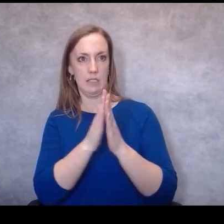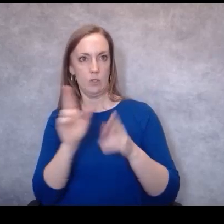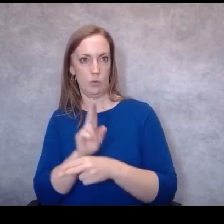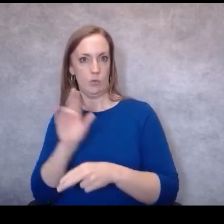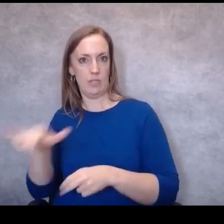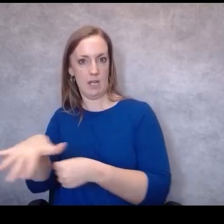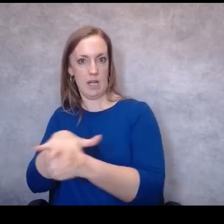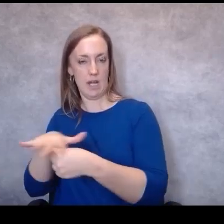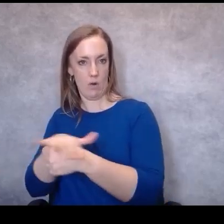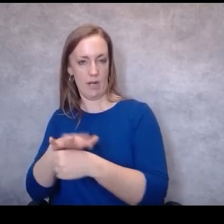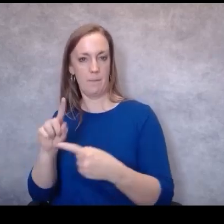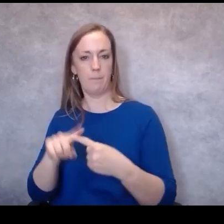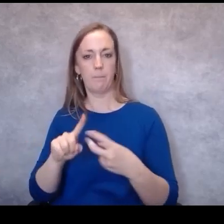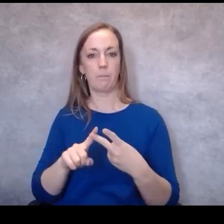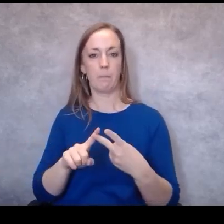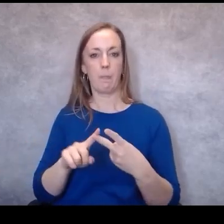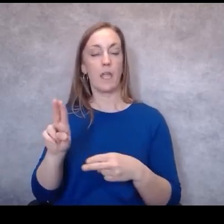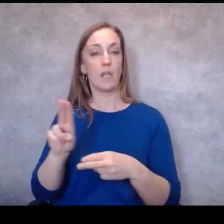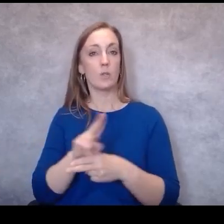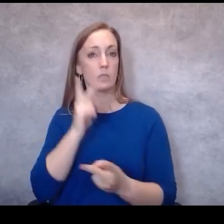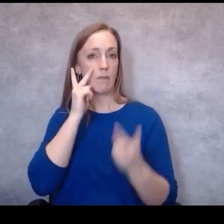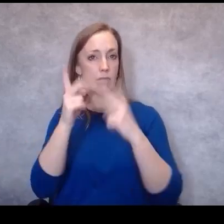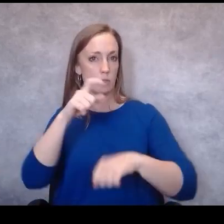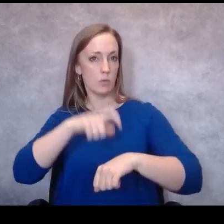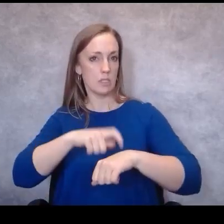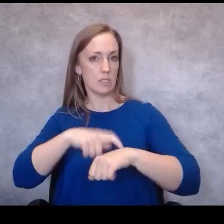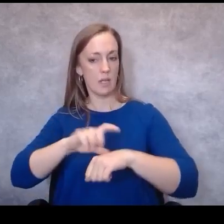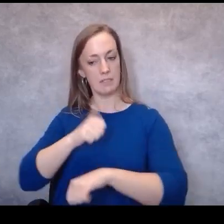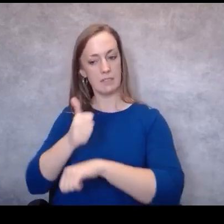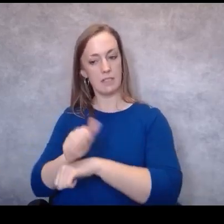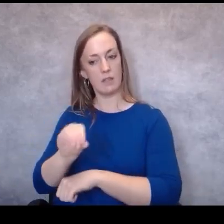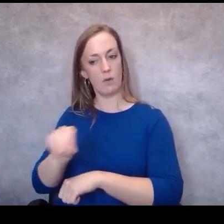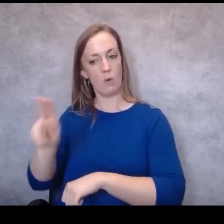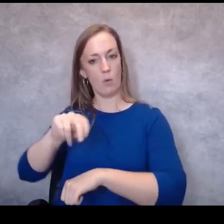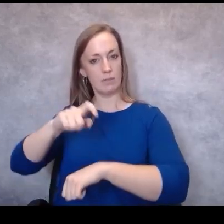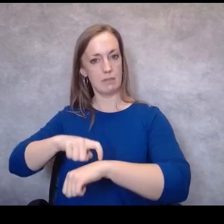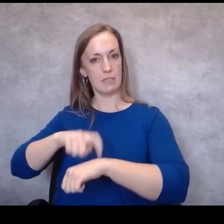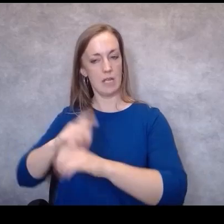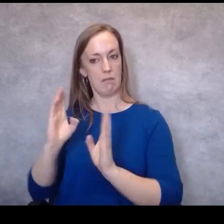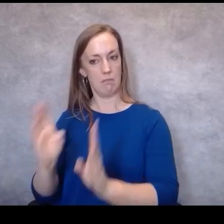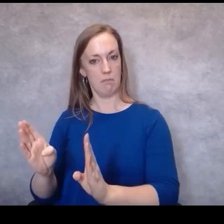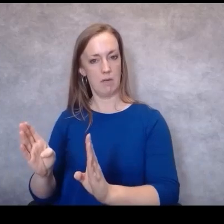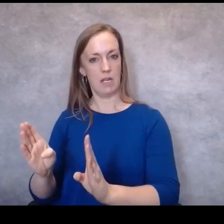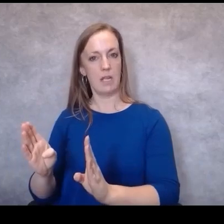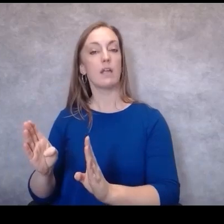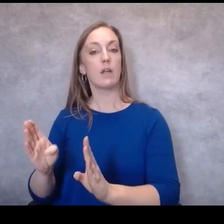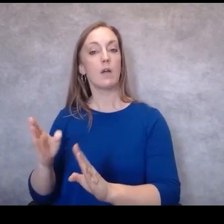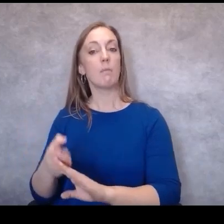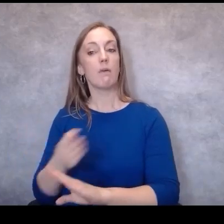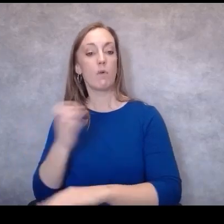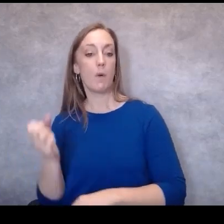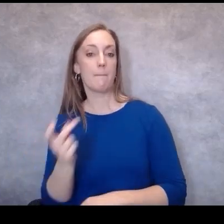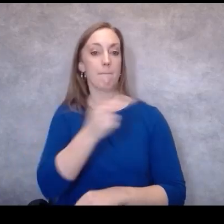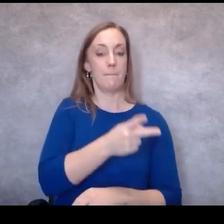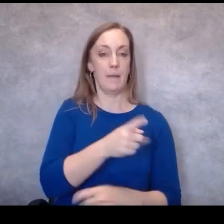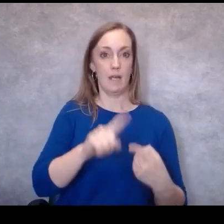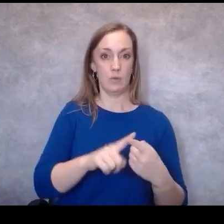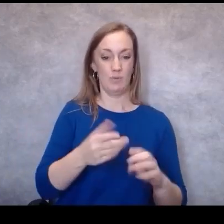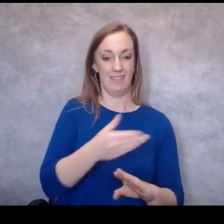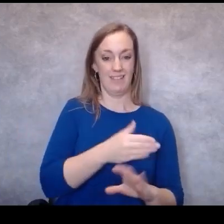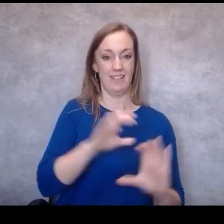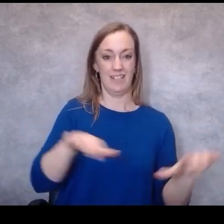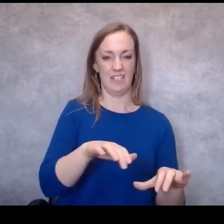area, using a visual timer to set their own time, and then checking in with staff prior to returning to their previous